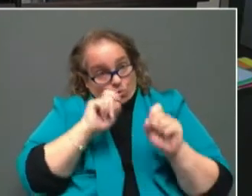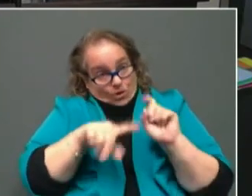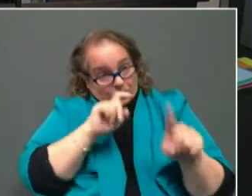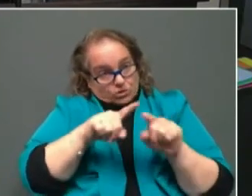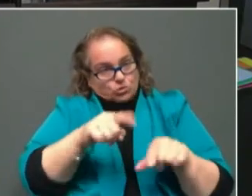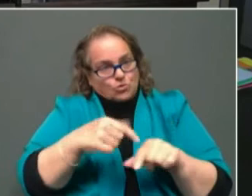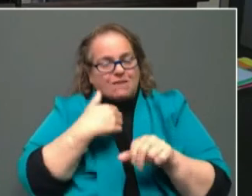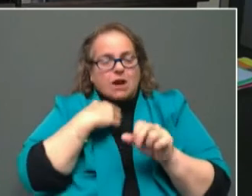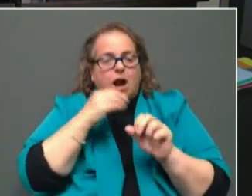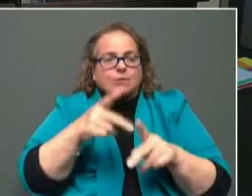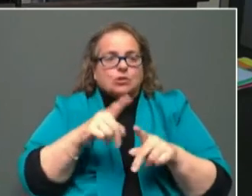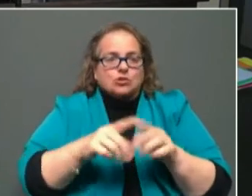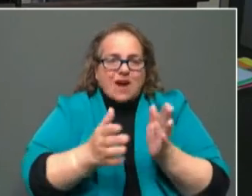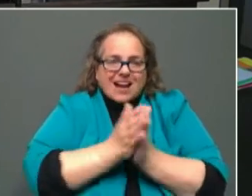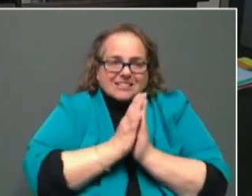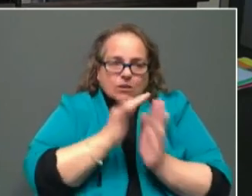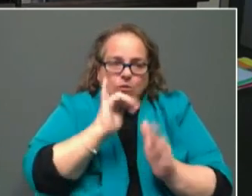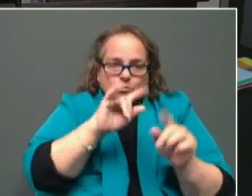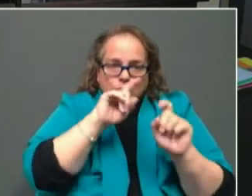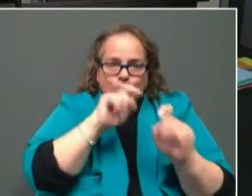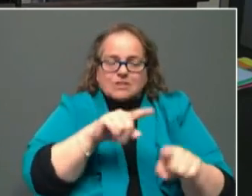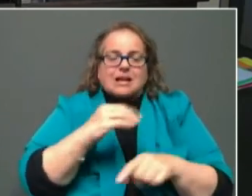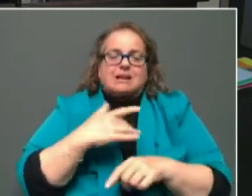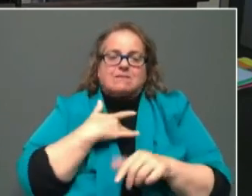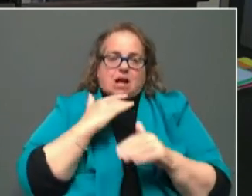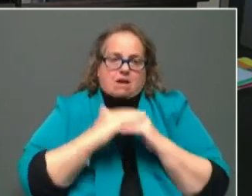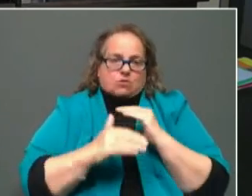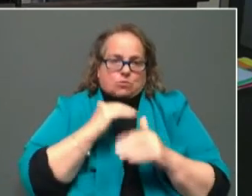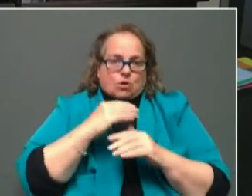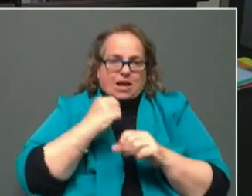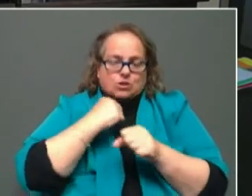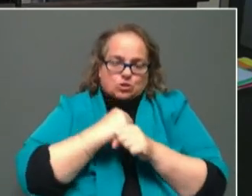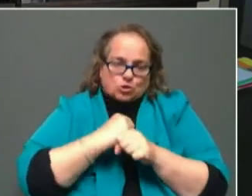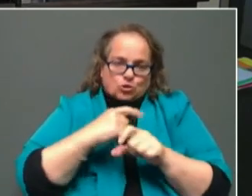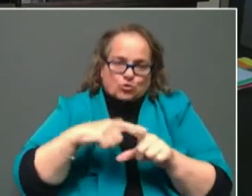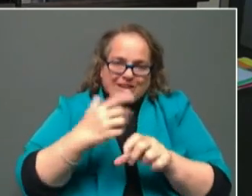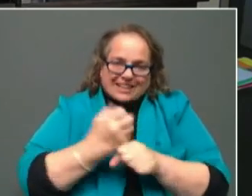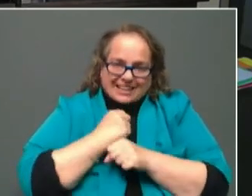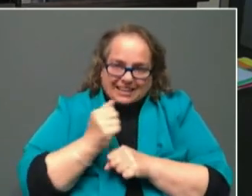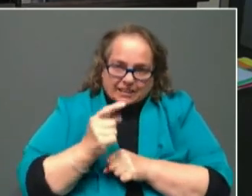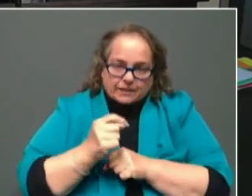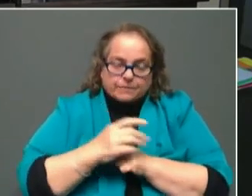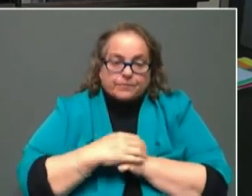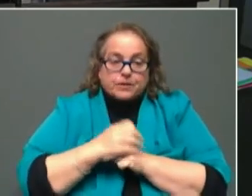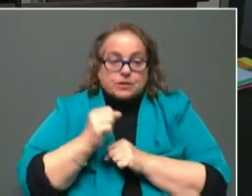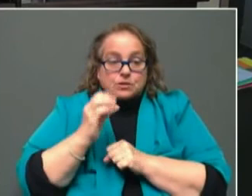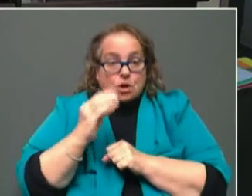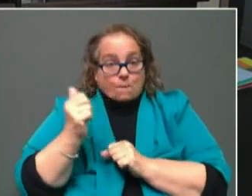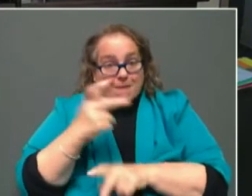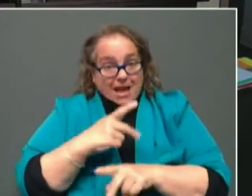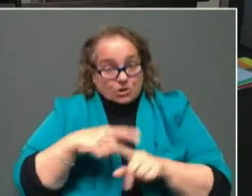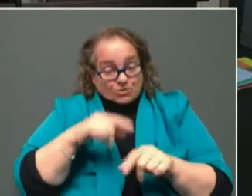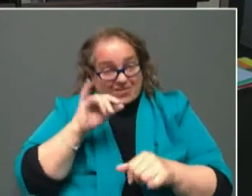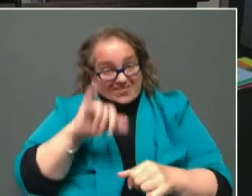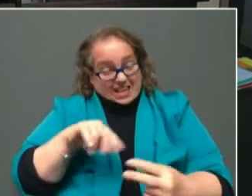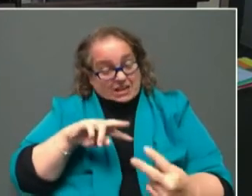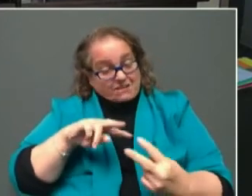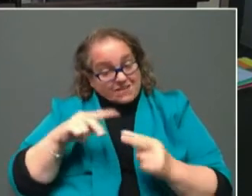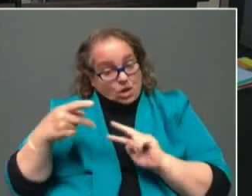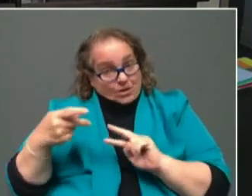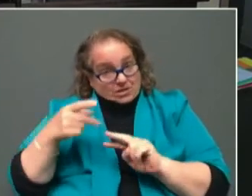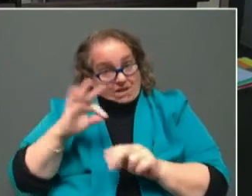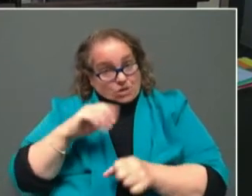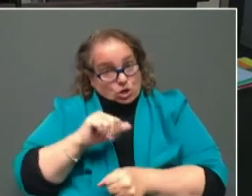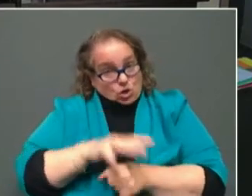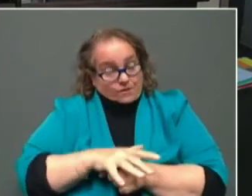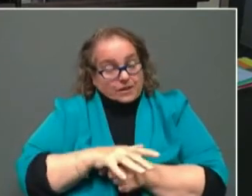to ask those questions and feel comfortable and secure in getting the vaccine. So back to the variants, what we found in the Eastern Kentucky nursing